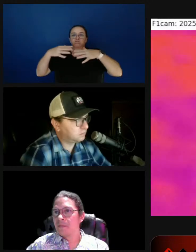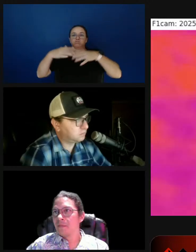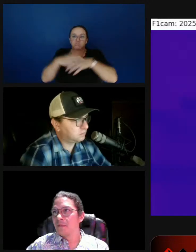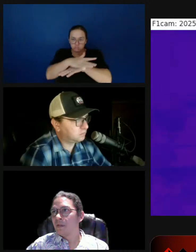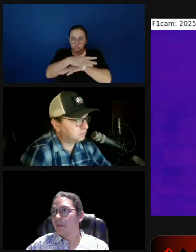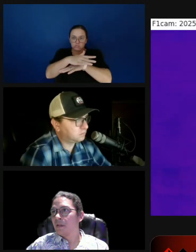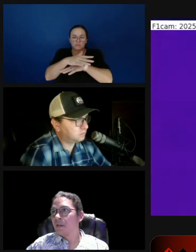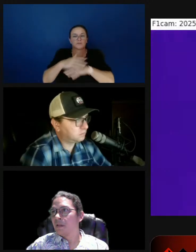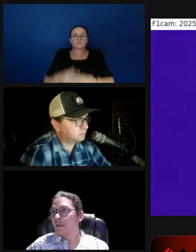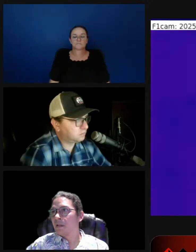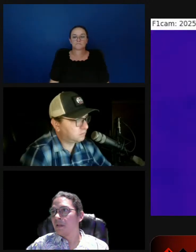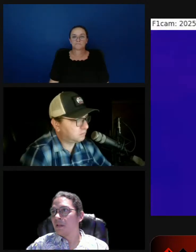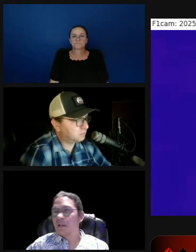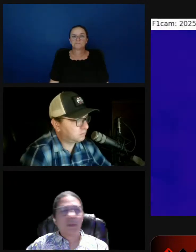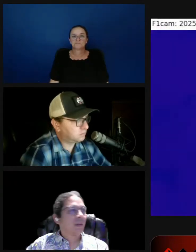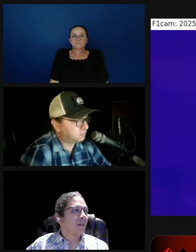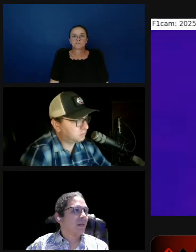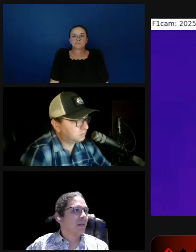lava.